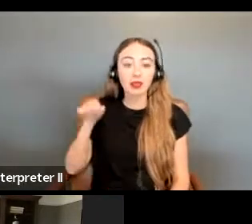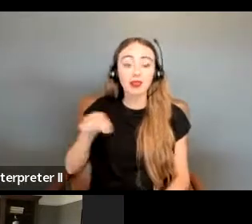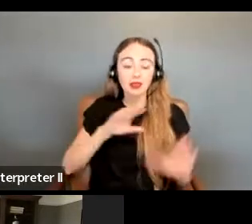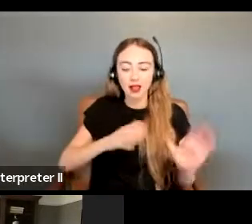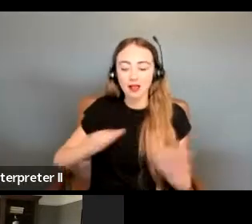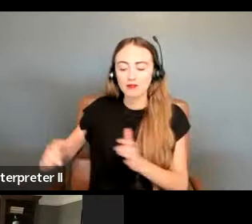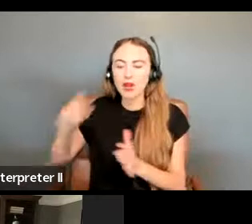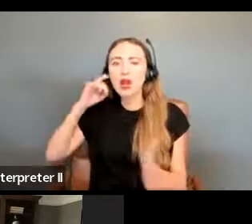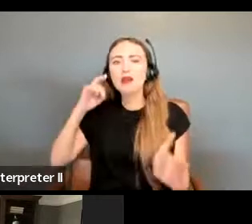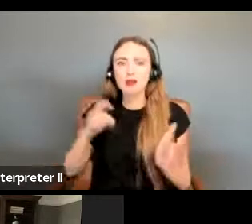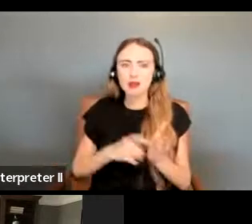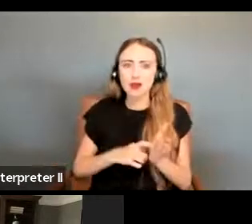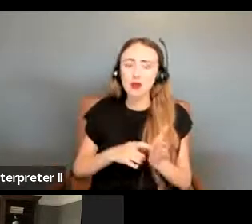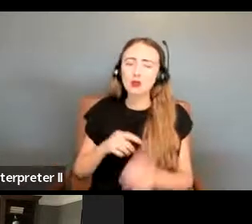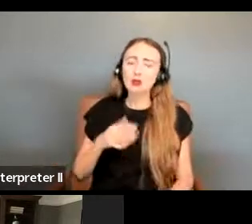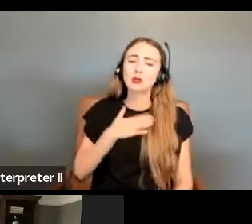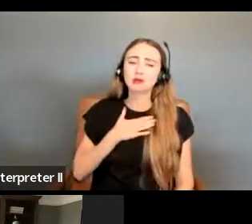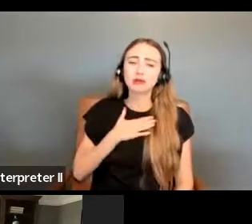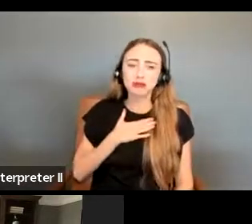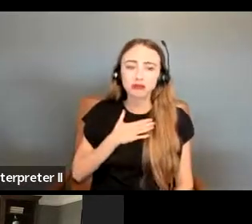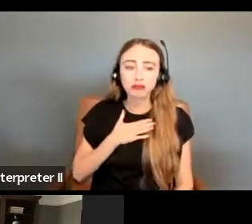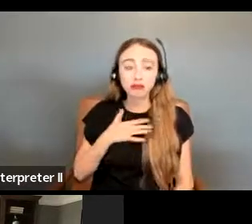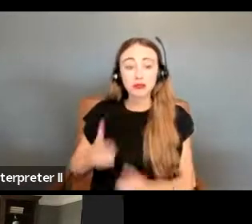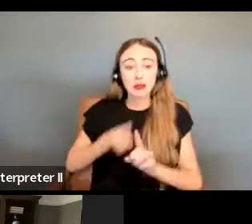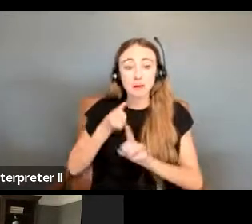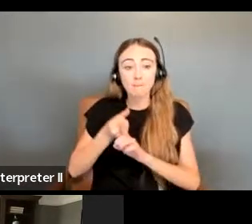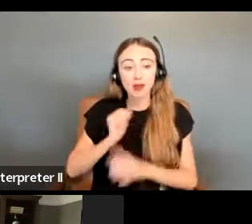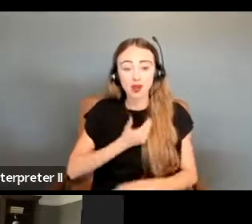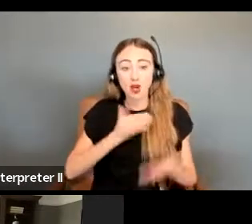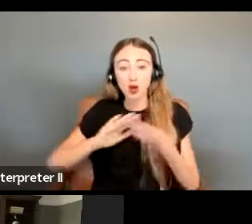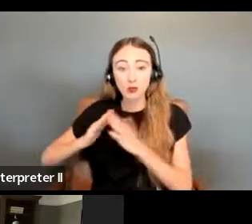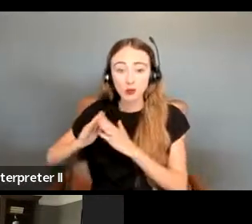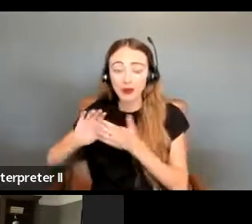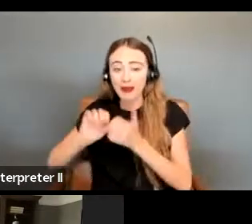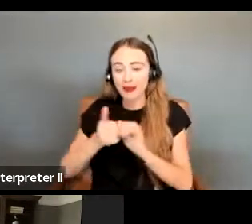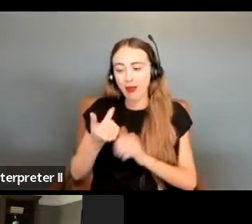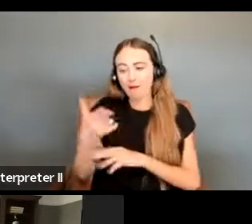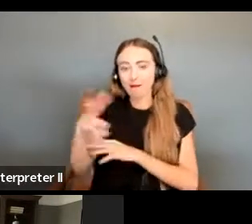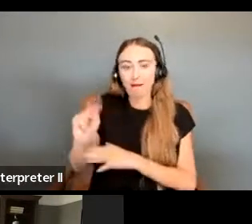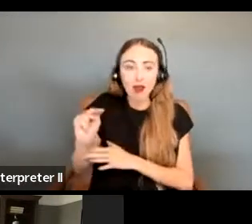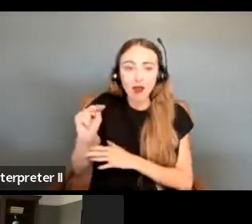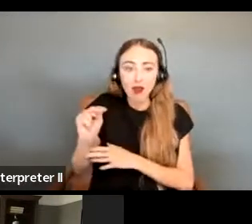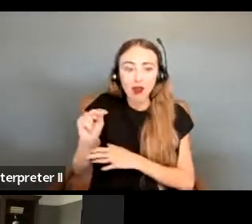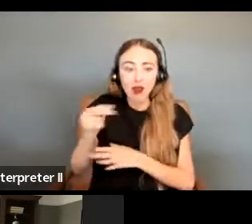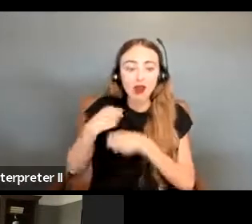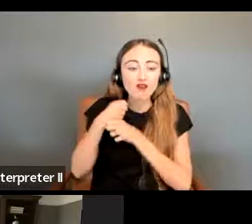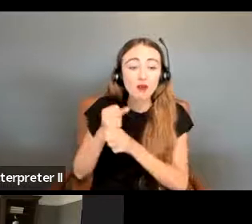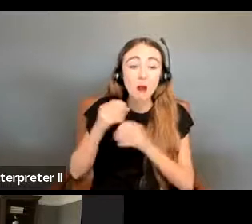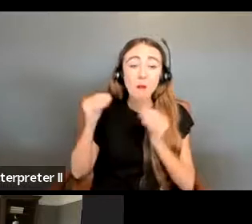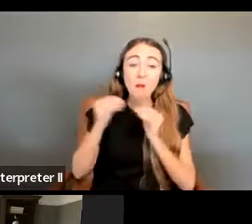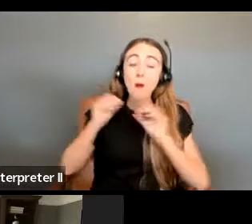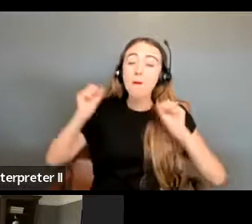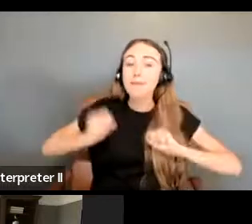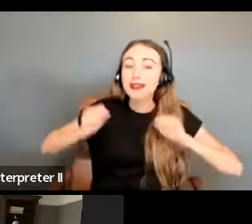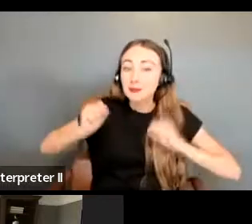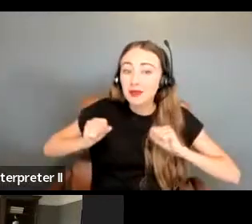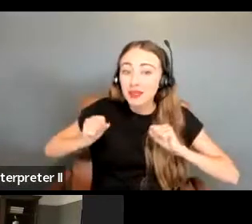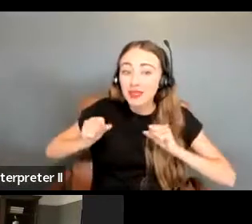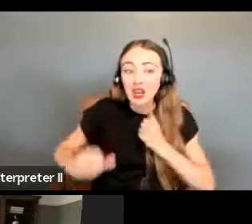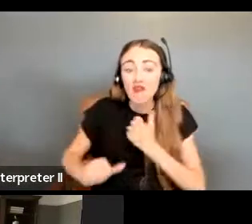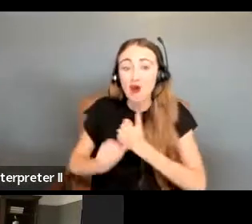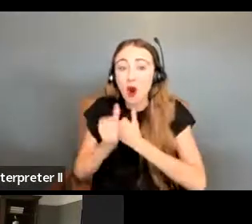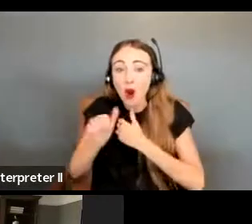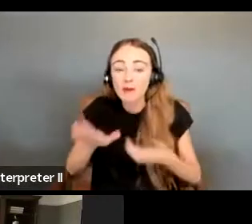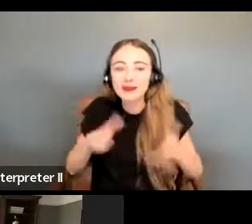the toll of gun violence on our community and the ways in which guns create more possibility of harm and death at